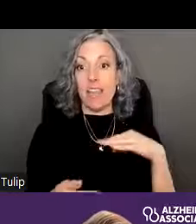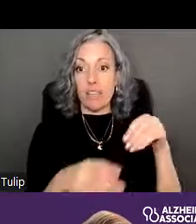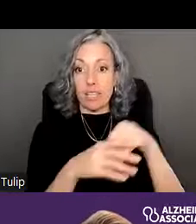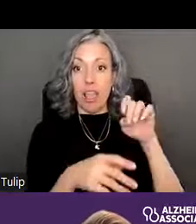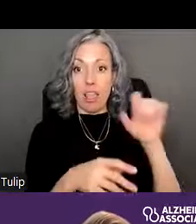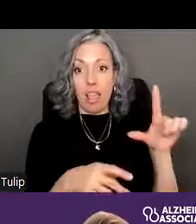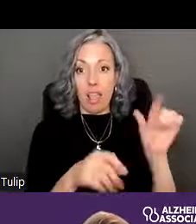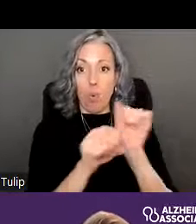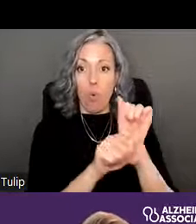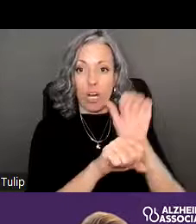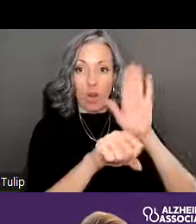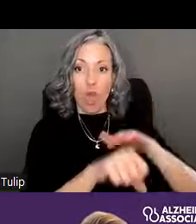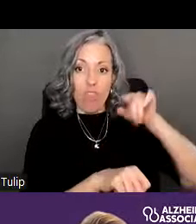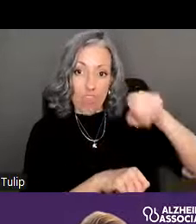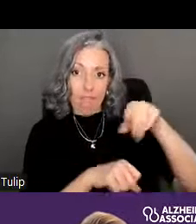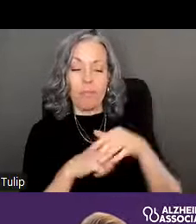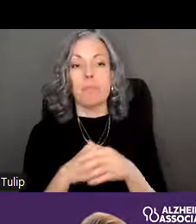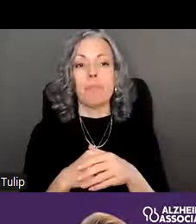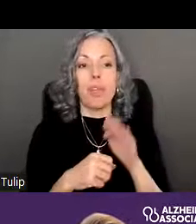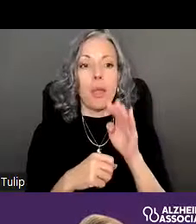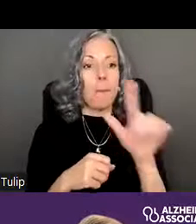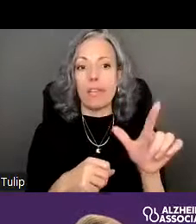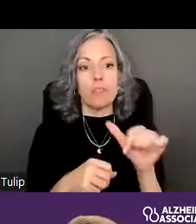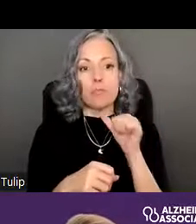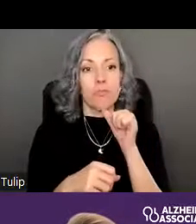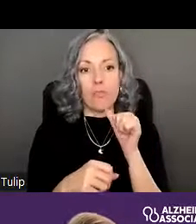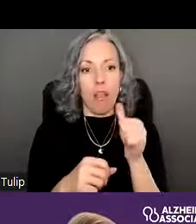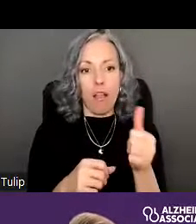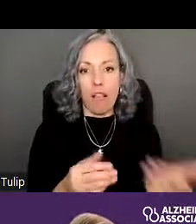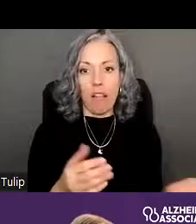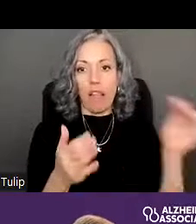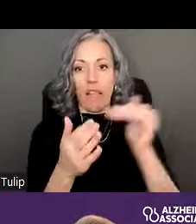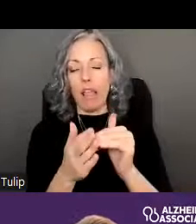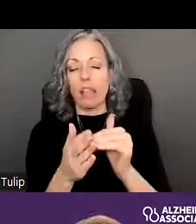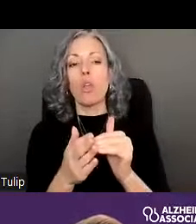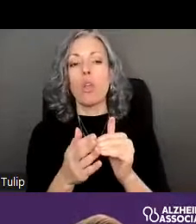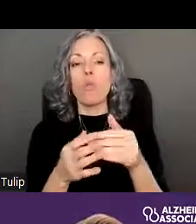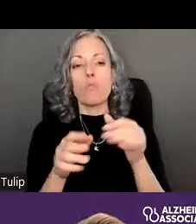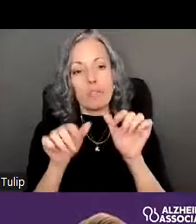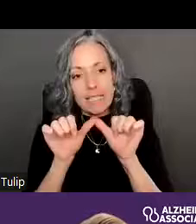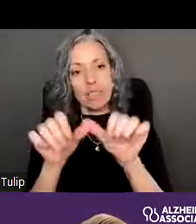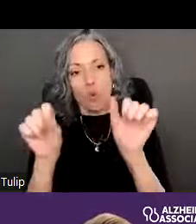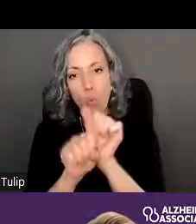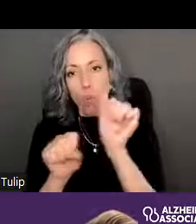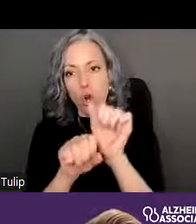on that. So although the bill will not be moving again, we are still working on this issue,